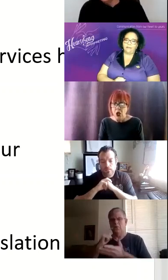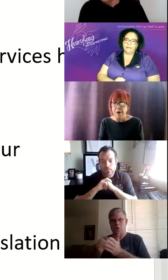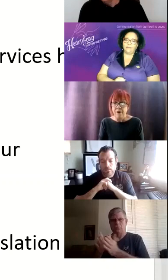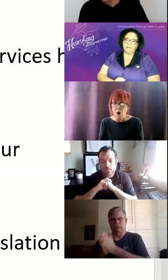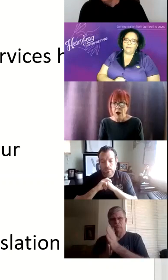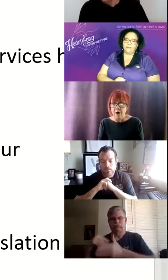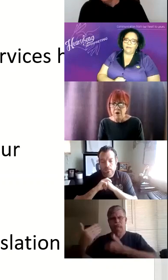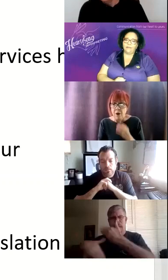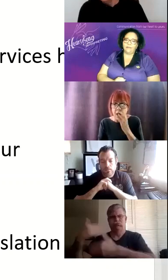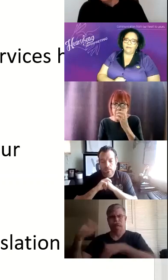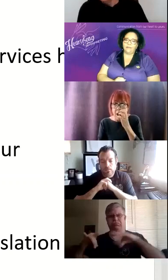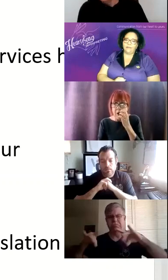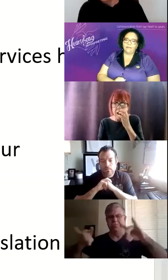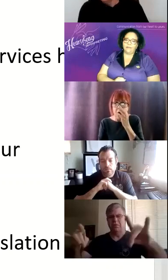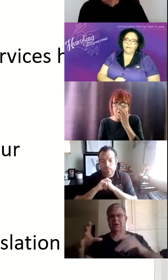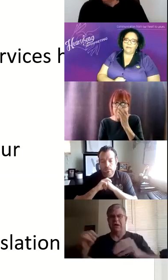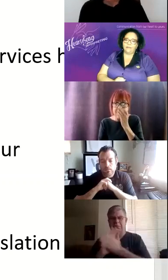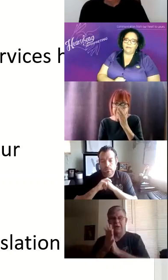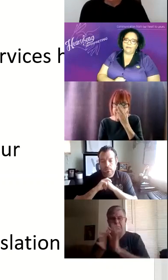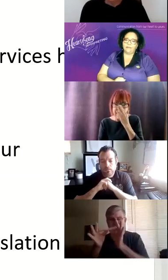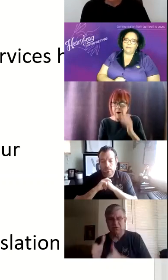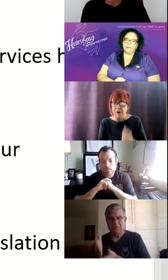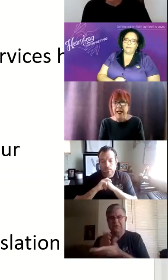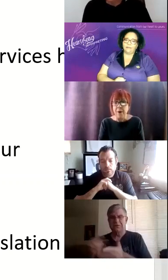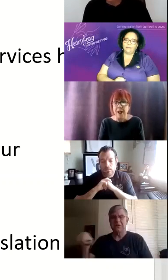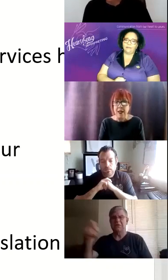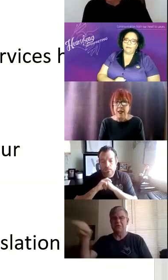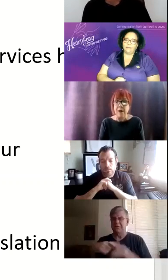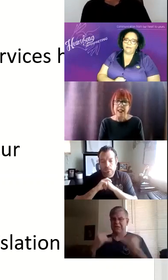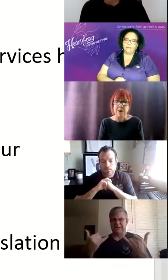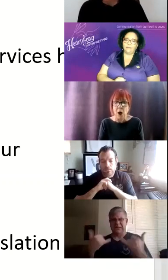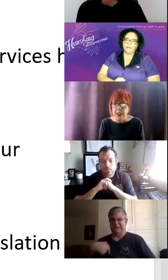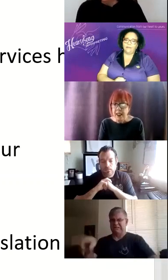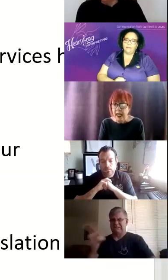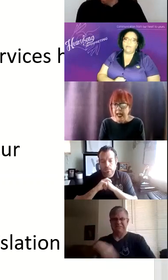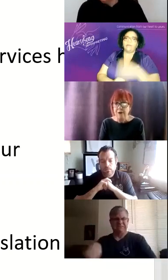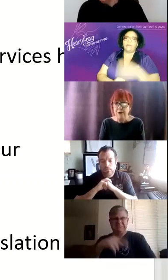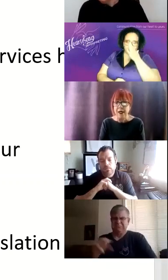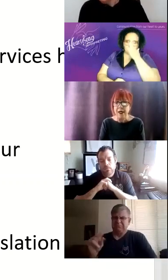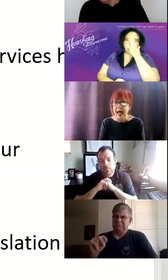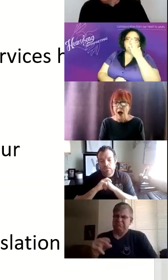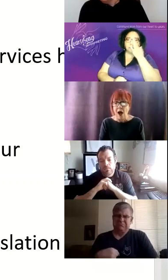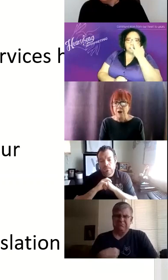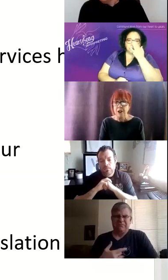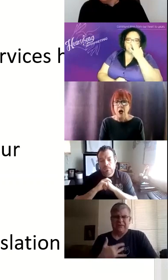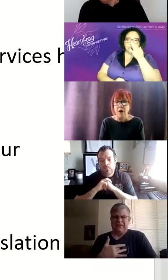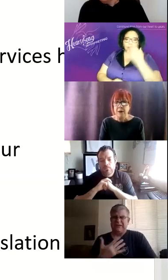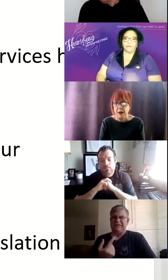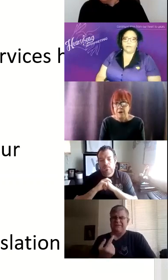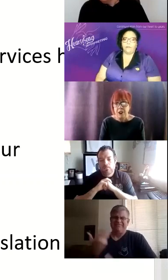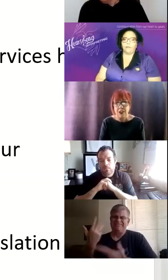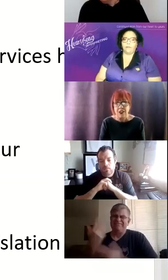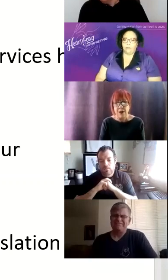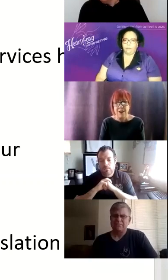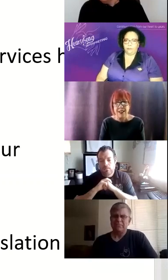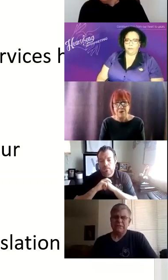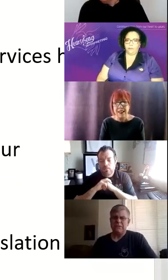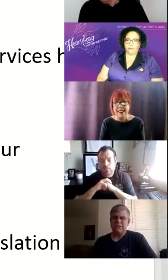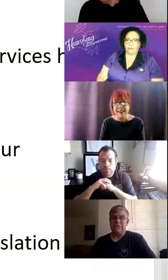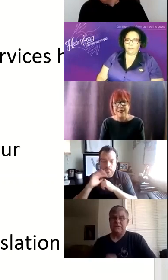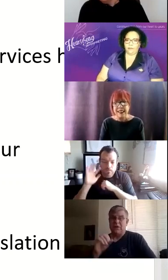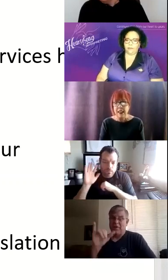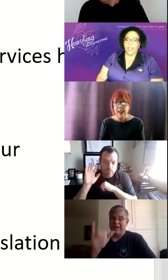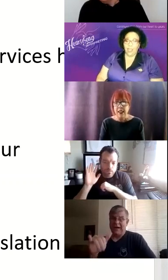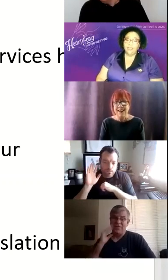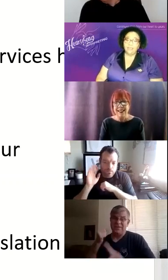You know, before, you know, it was easy. They would pick up things, they would be exposed to the language, but now there's no exposure. So I'm just